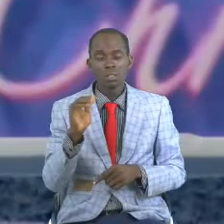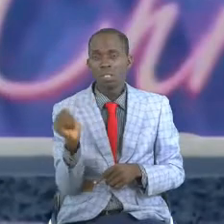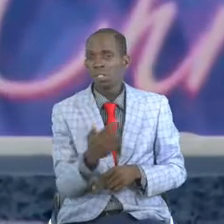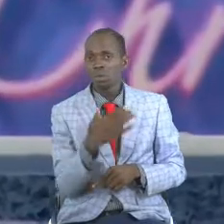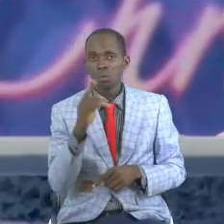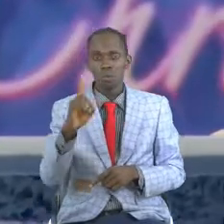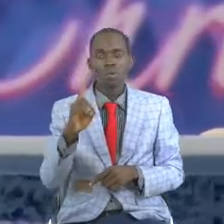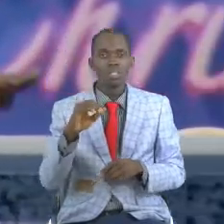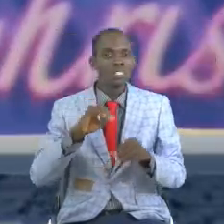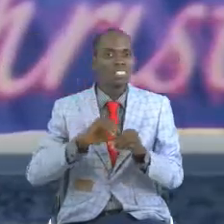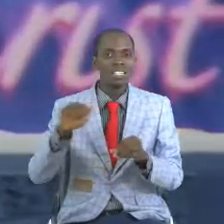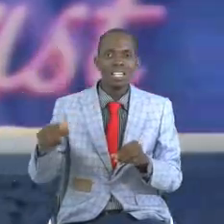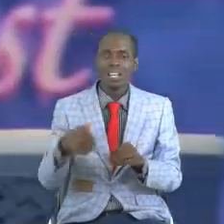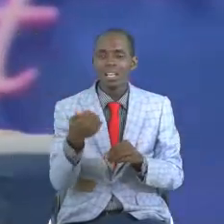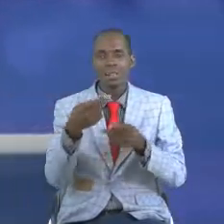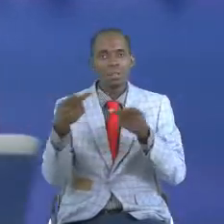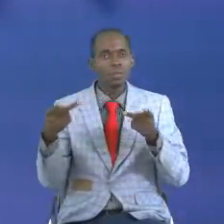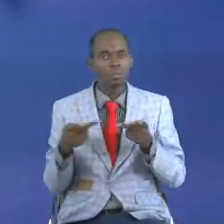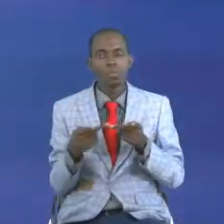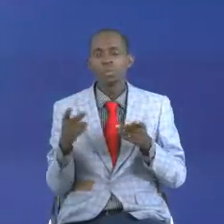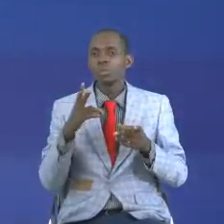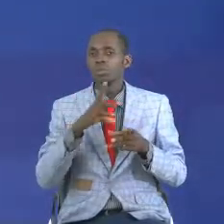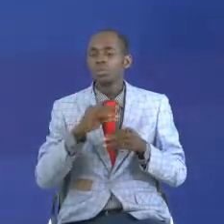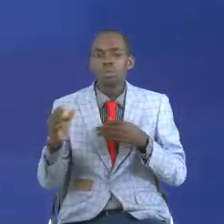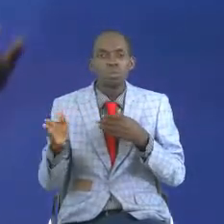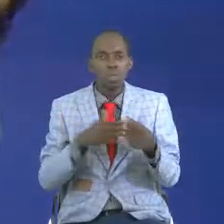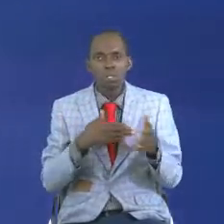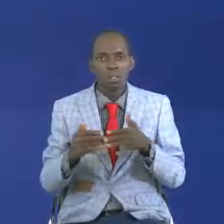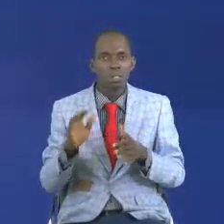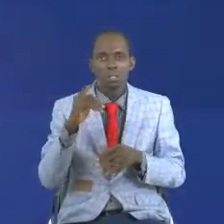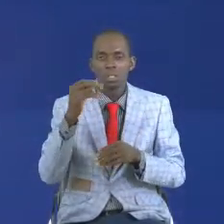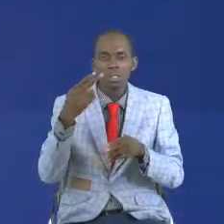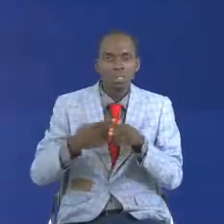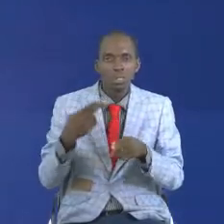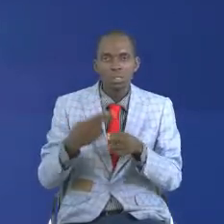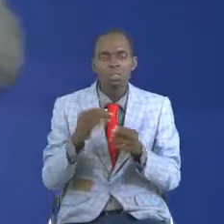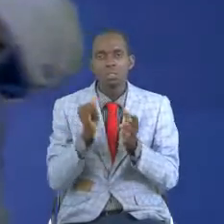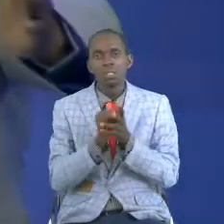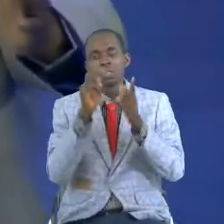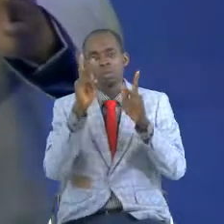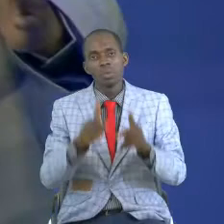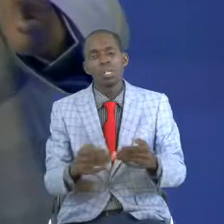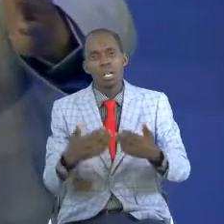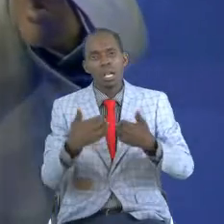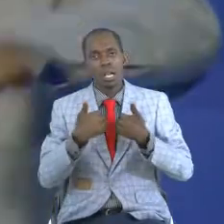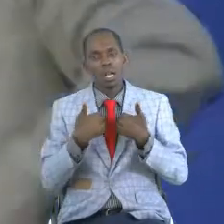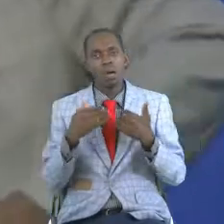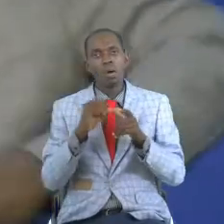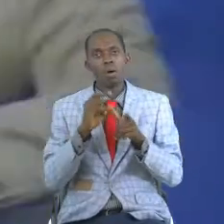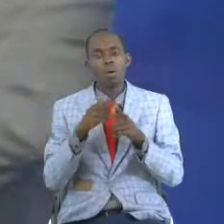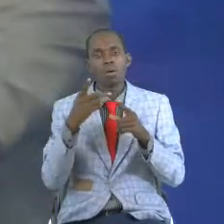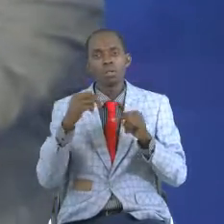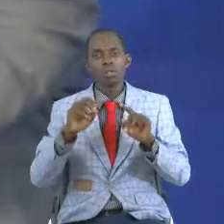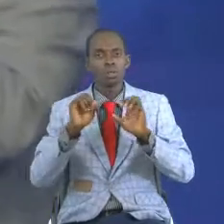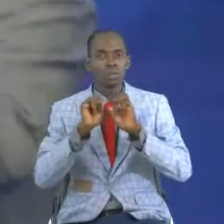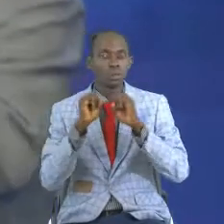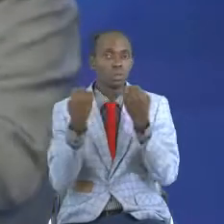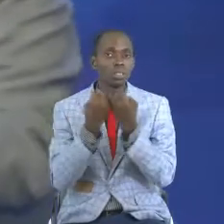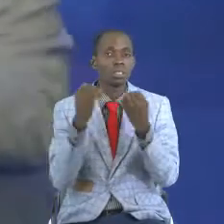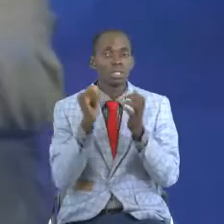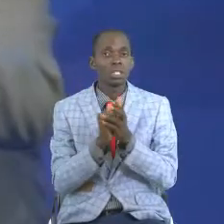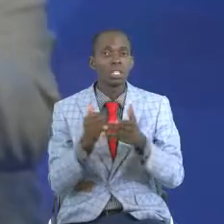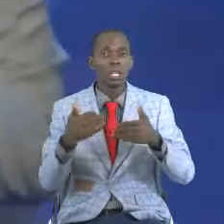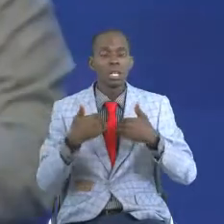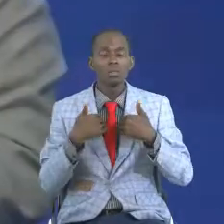no man, whatever the name that he has or the society that he has, no